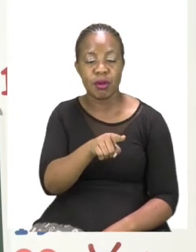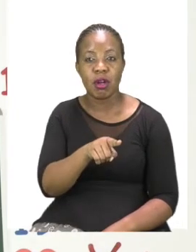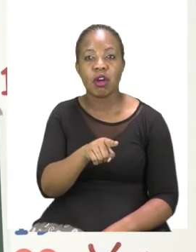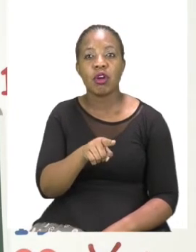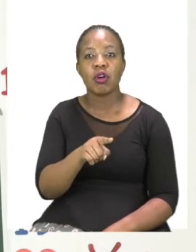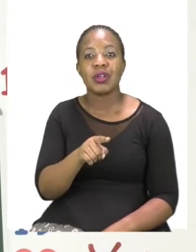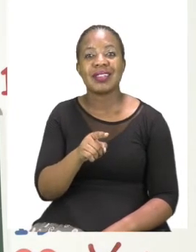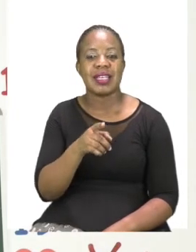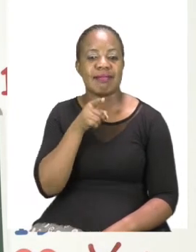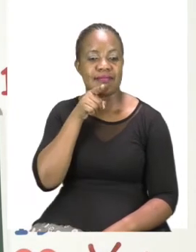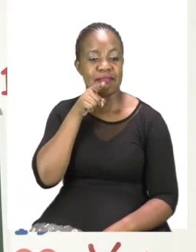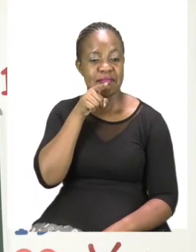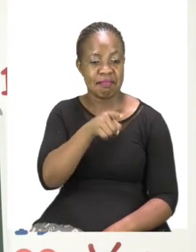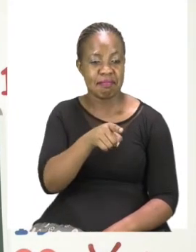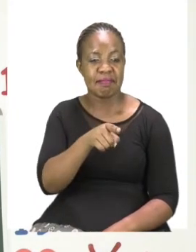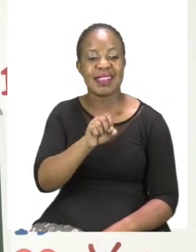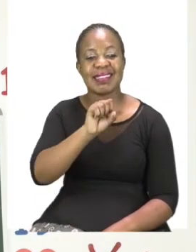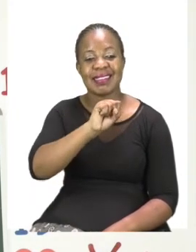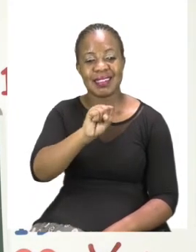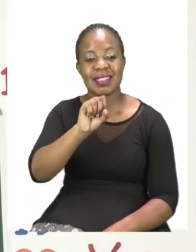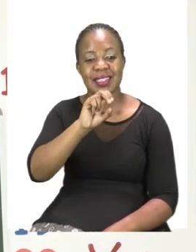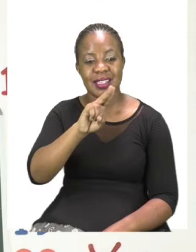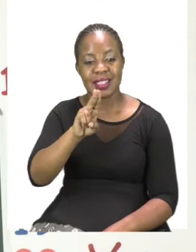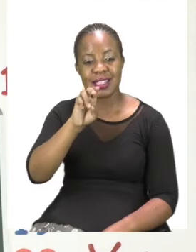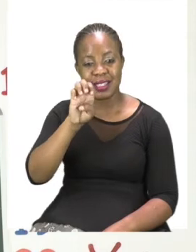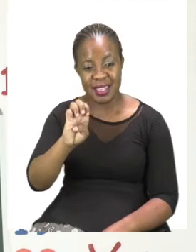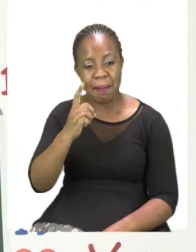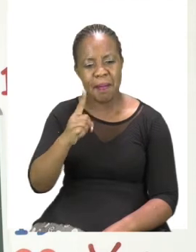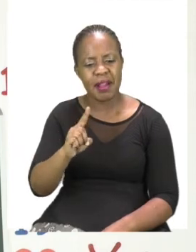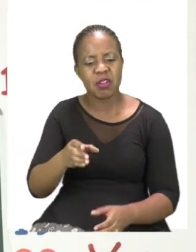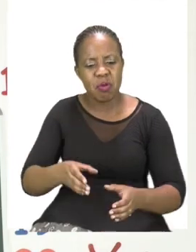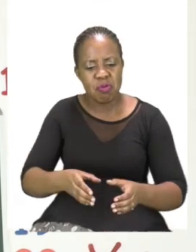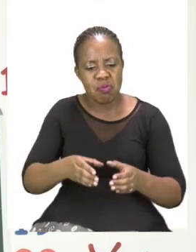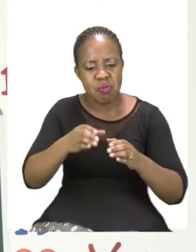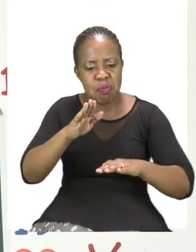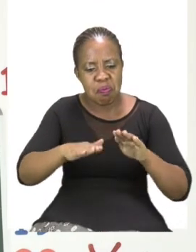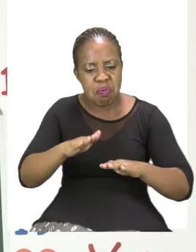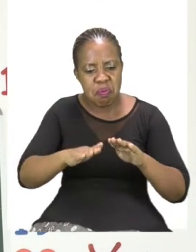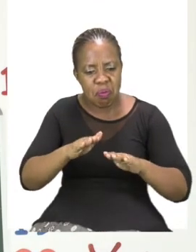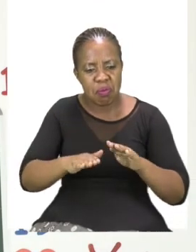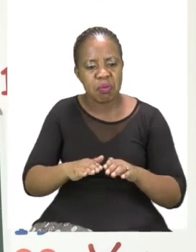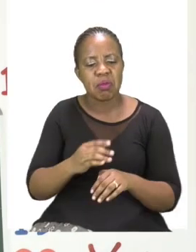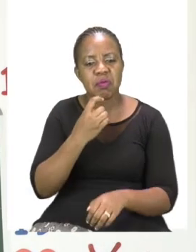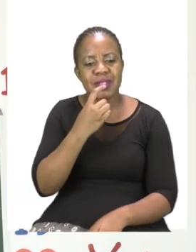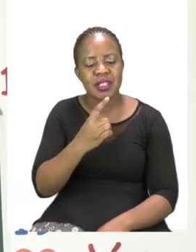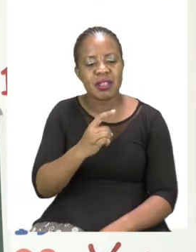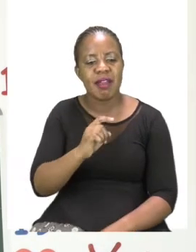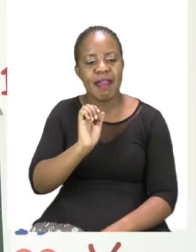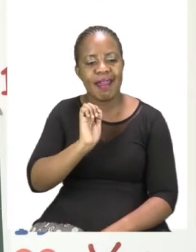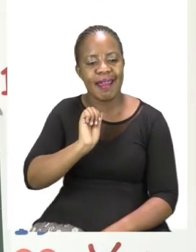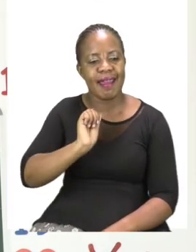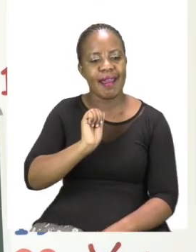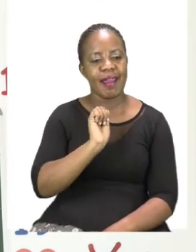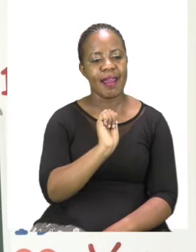that this belongs to the girl, we would say her drum.